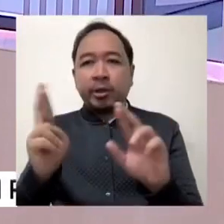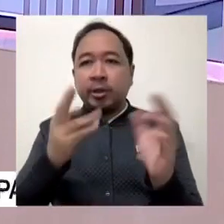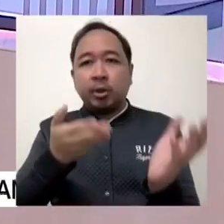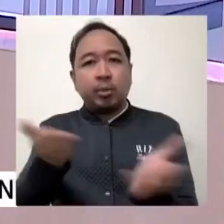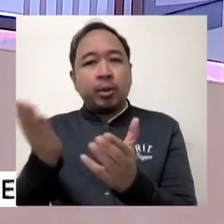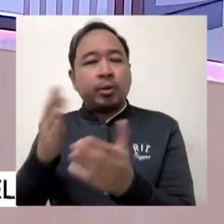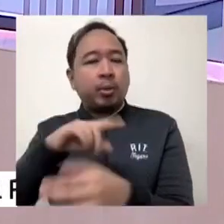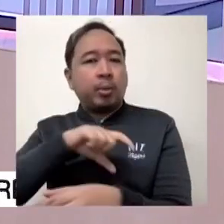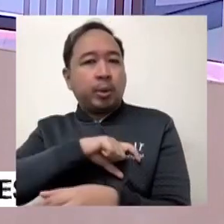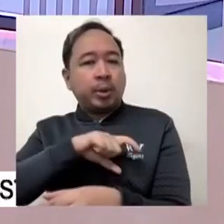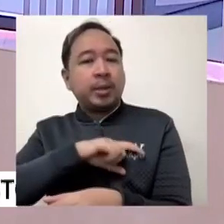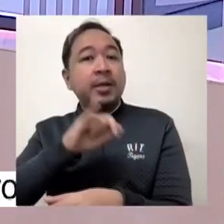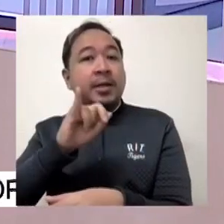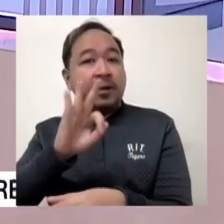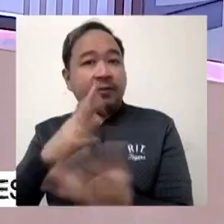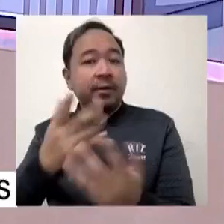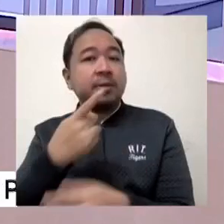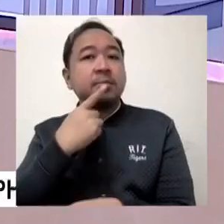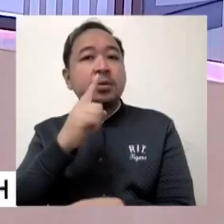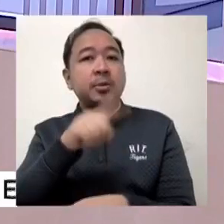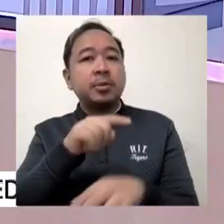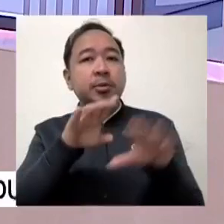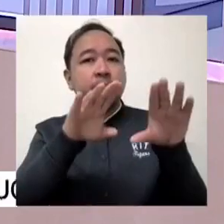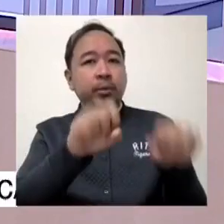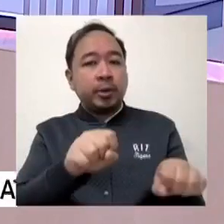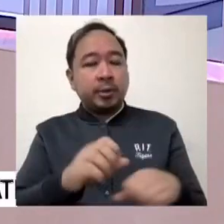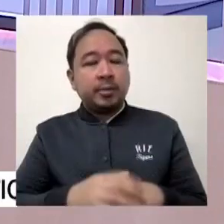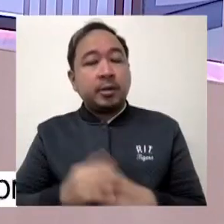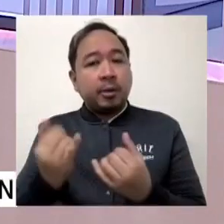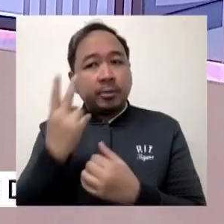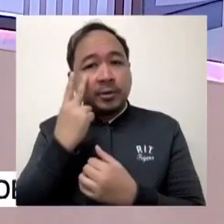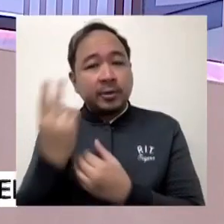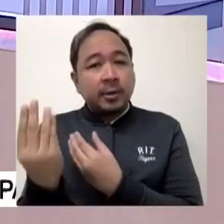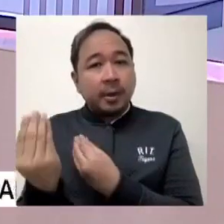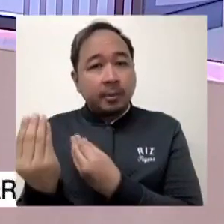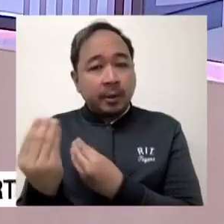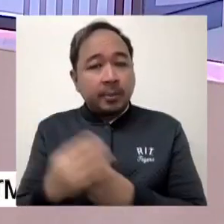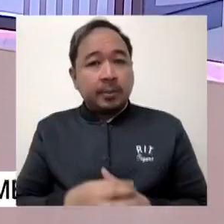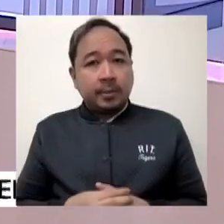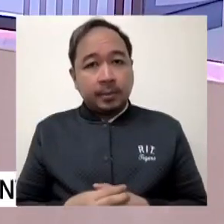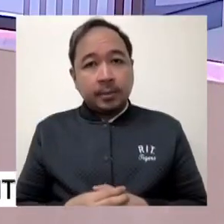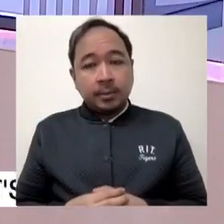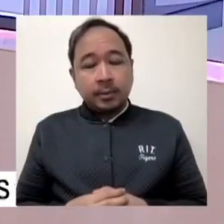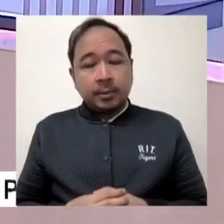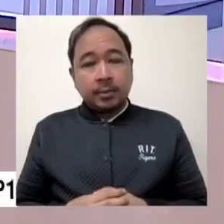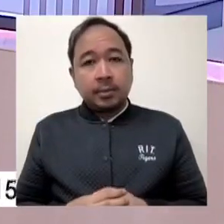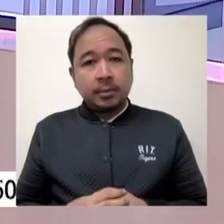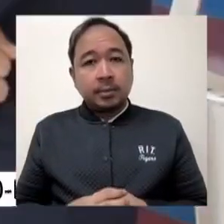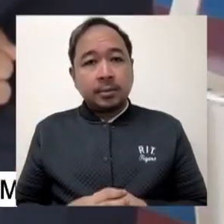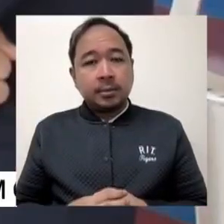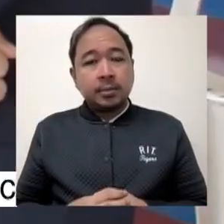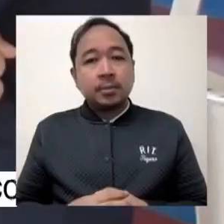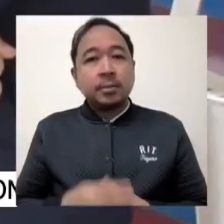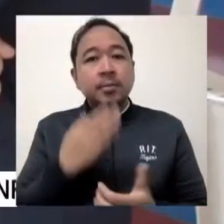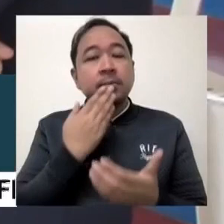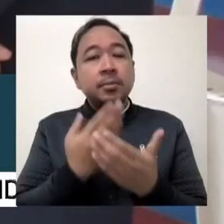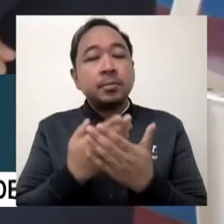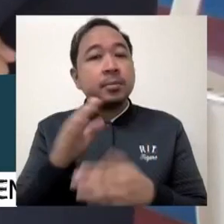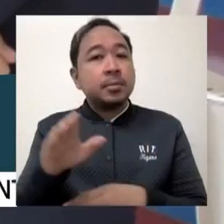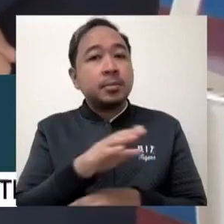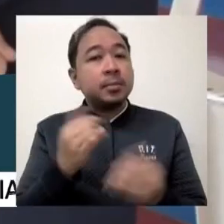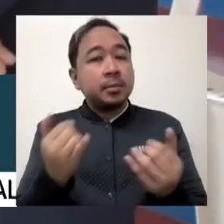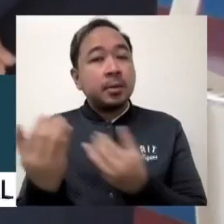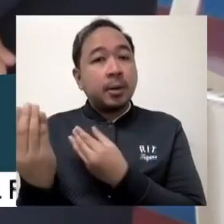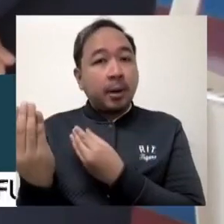issued. Jeff Caparaz now joins us with that story. Jeff, what more can you tell us? Yes, Carbina, good afternoon. Based on the latest report